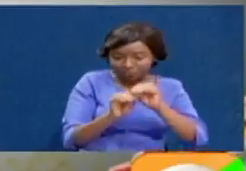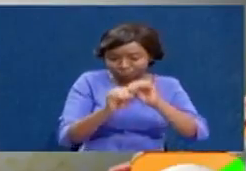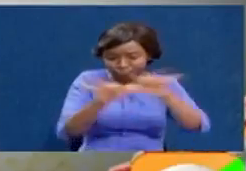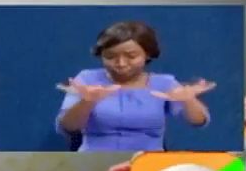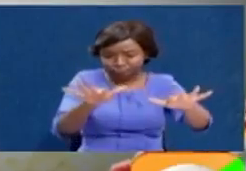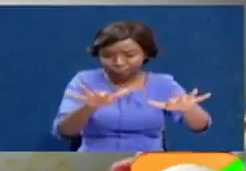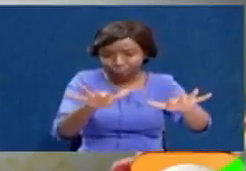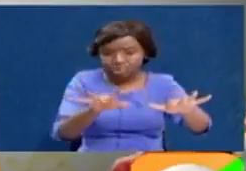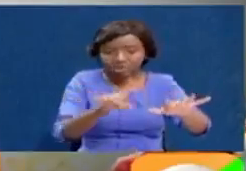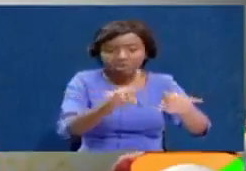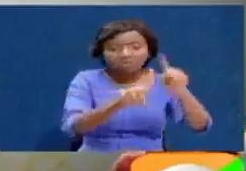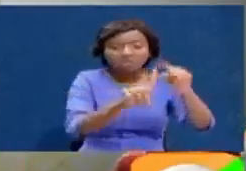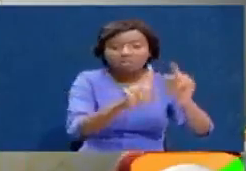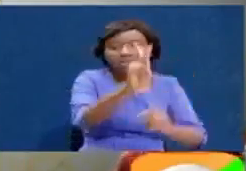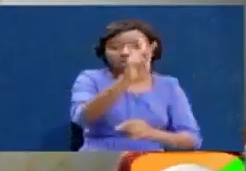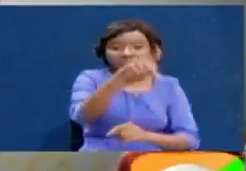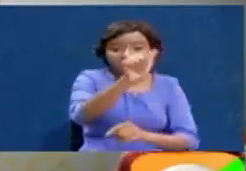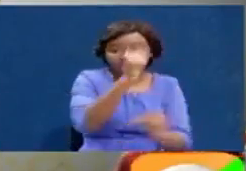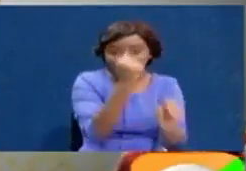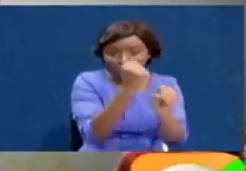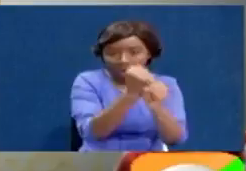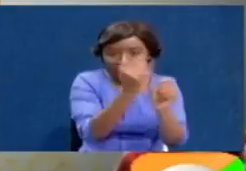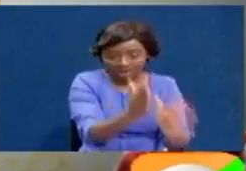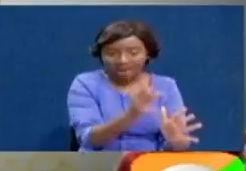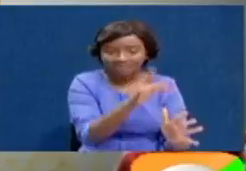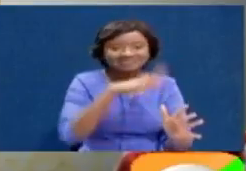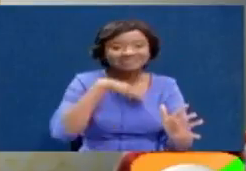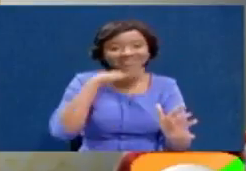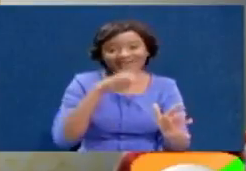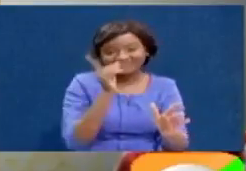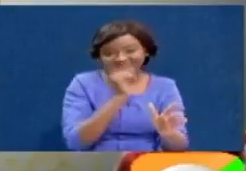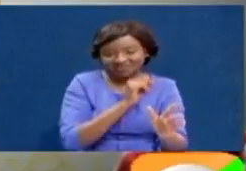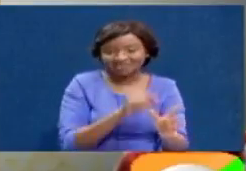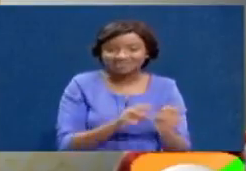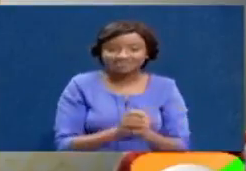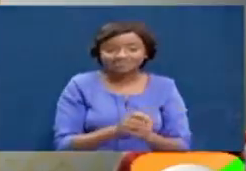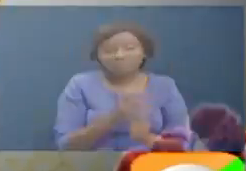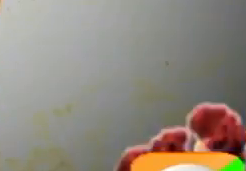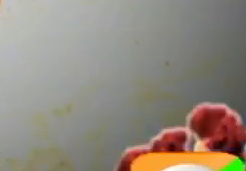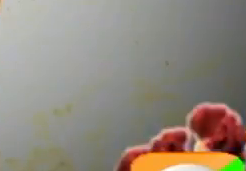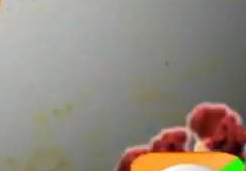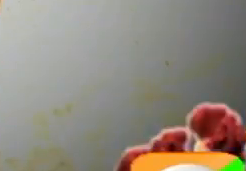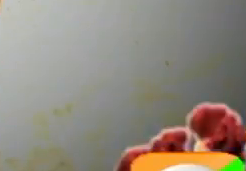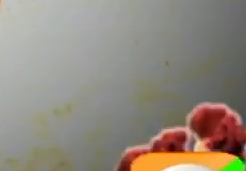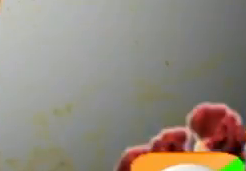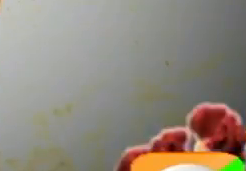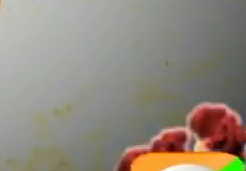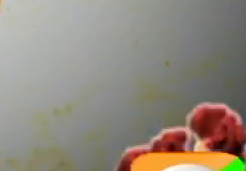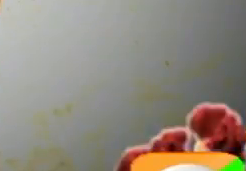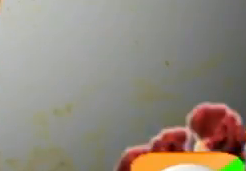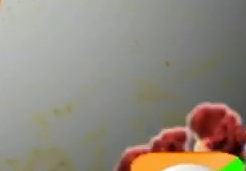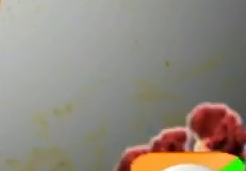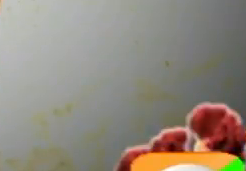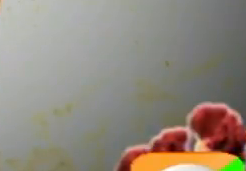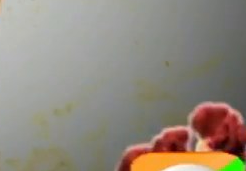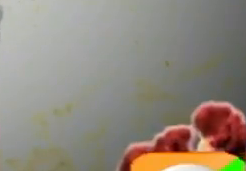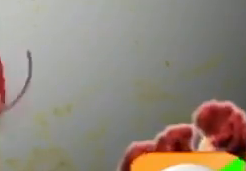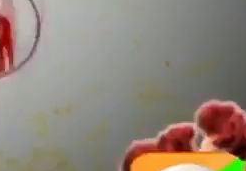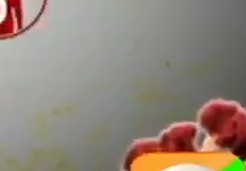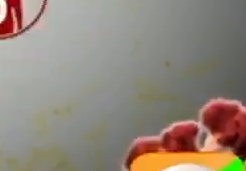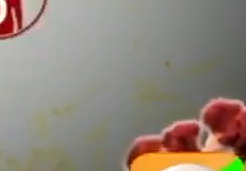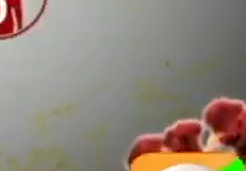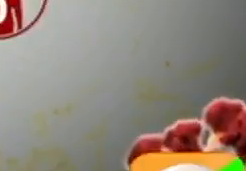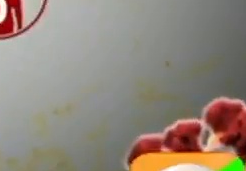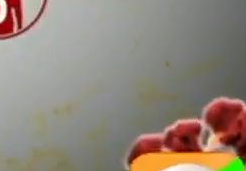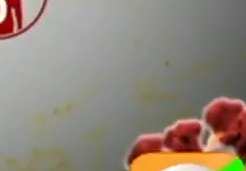further. One of them, a Kenya Ports Authority staff who has since died, is suspected to have spread the virus to eight others in Mombasa.